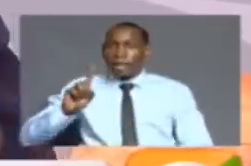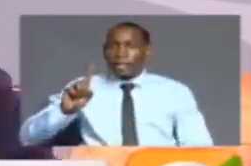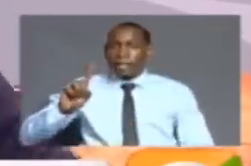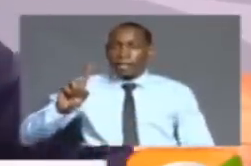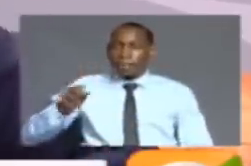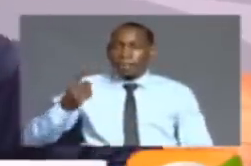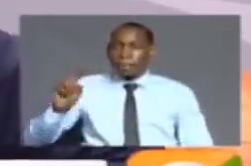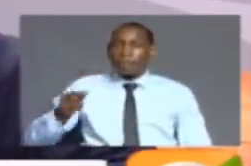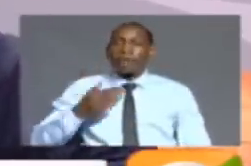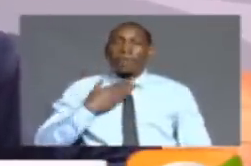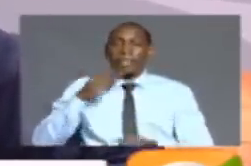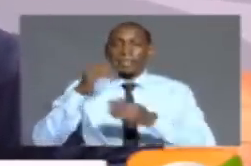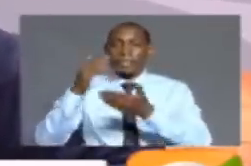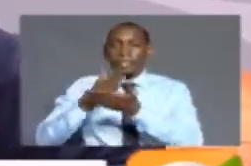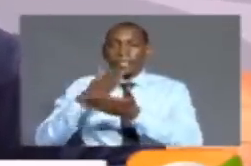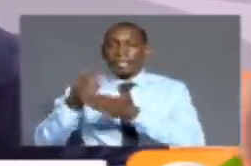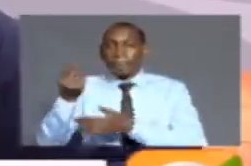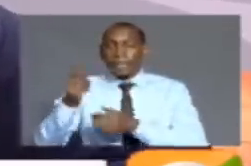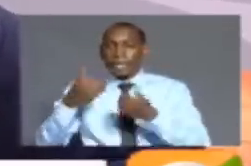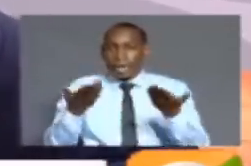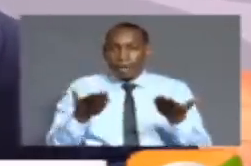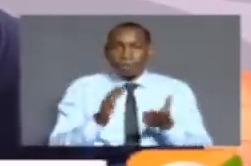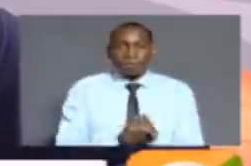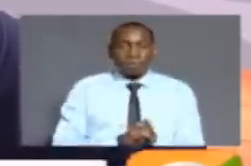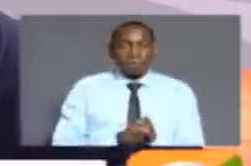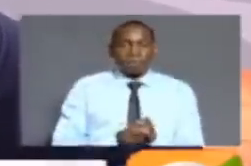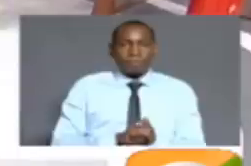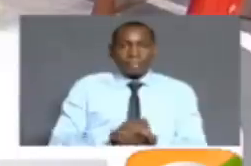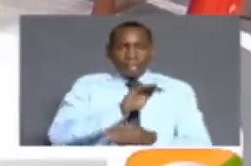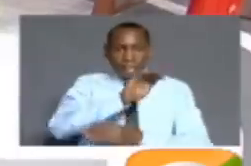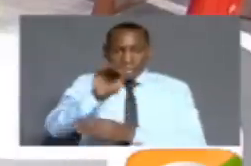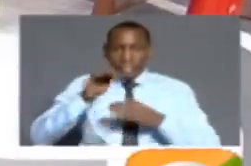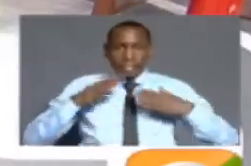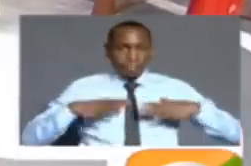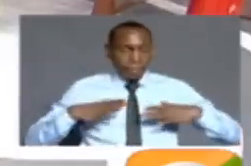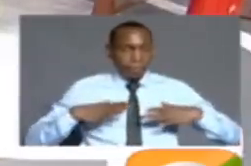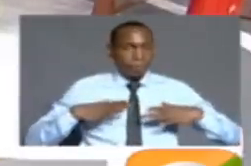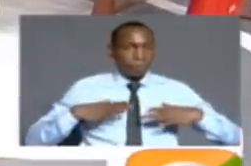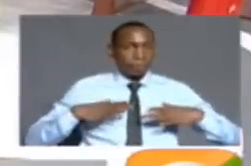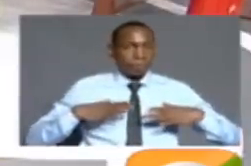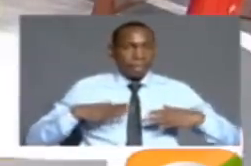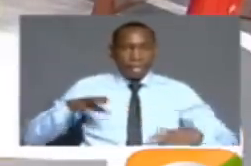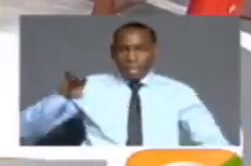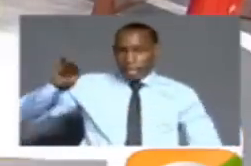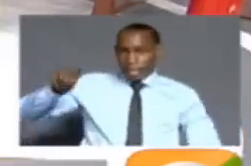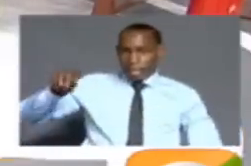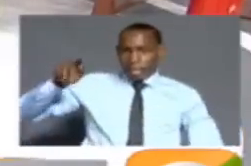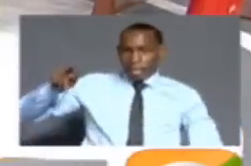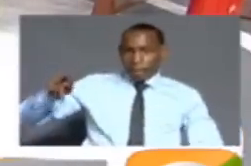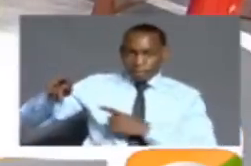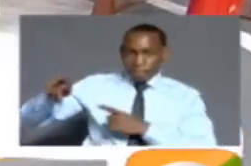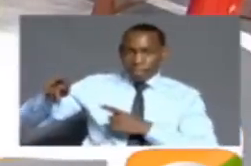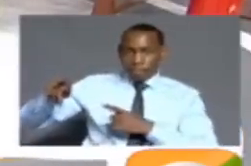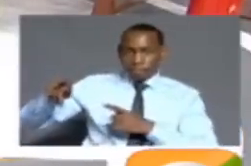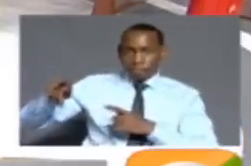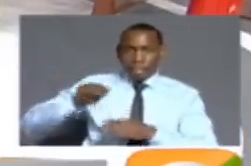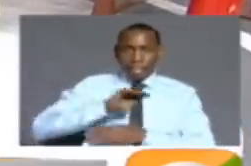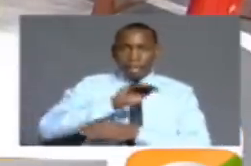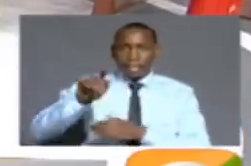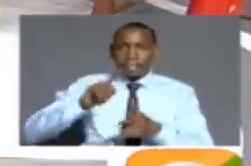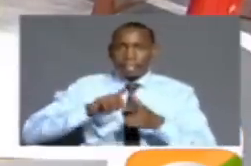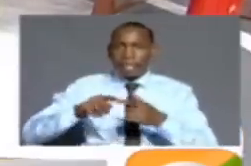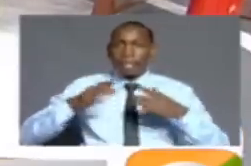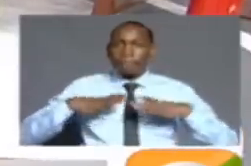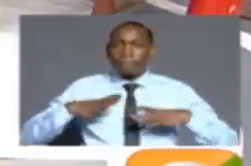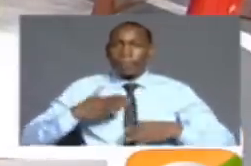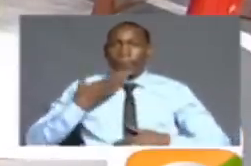How do you want us to divide this money? He's asking his constituents. He's asking his citizens. So members of parliament go out there and they ask, and then the citizens